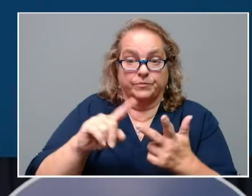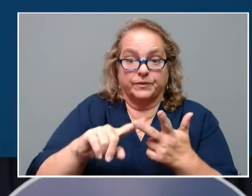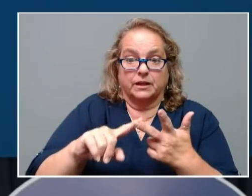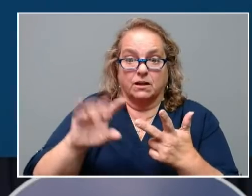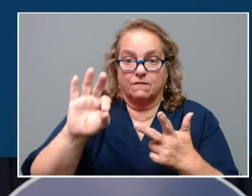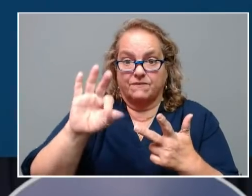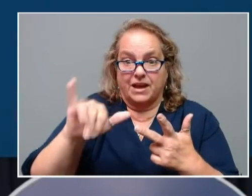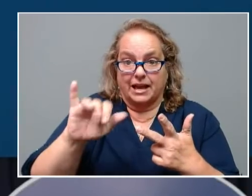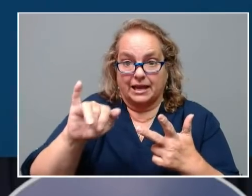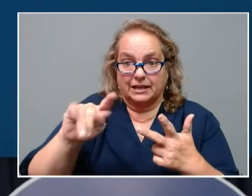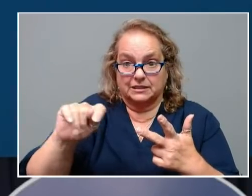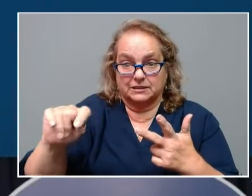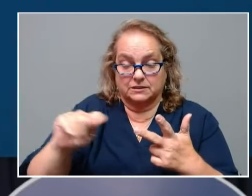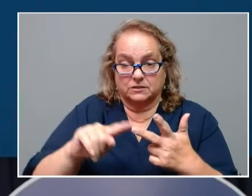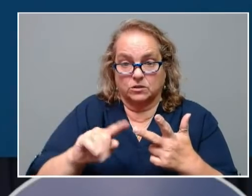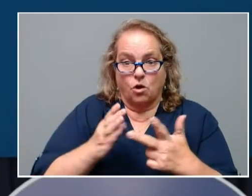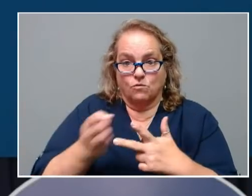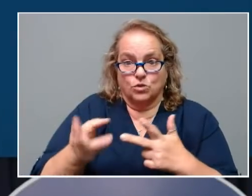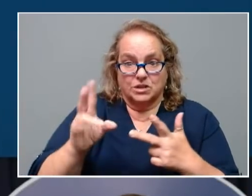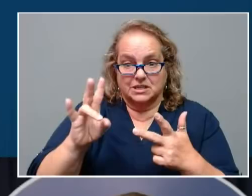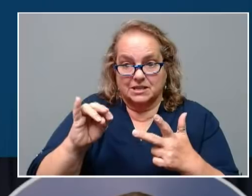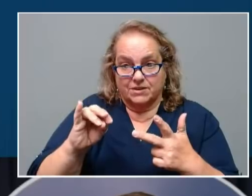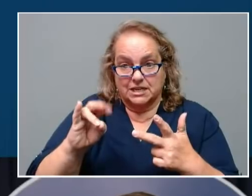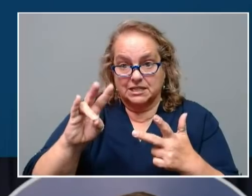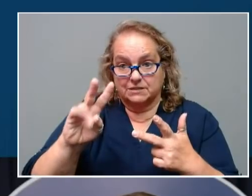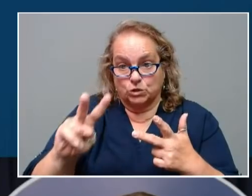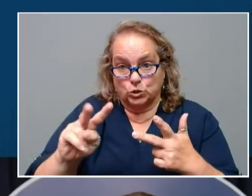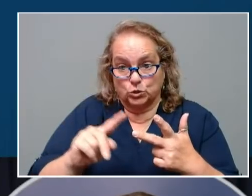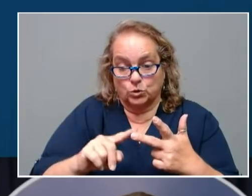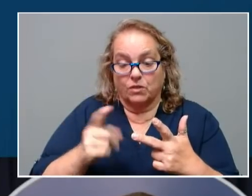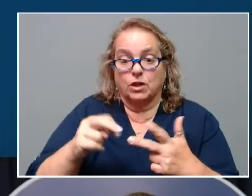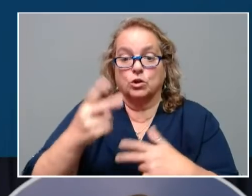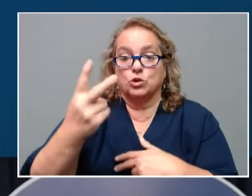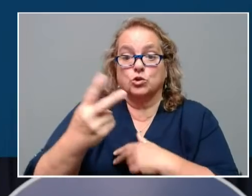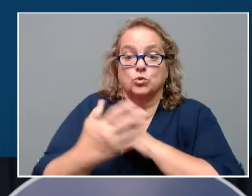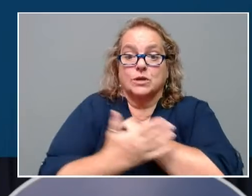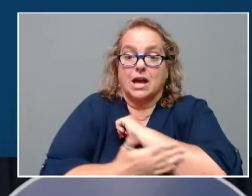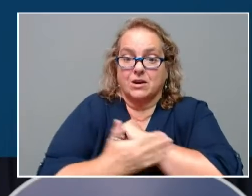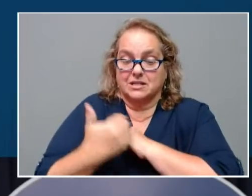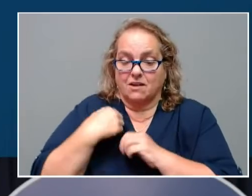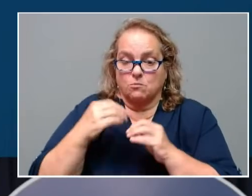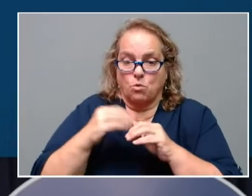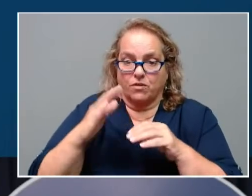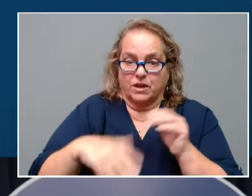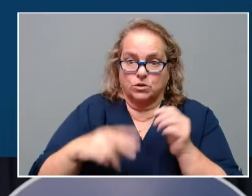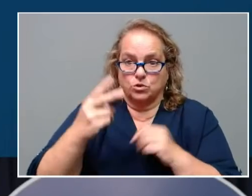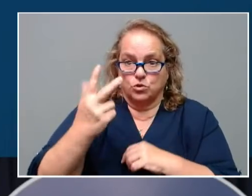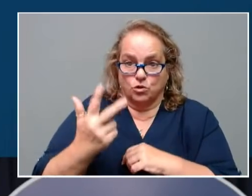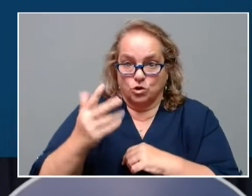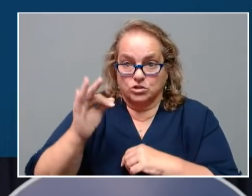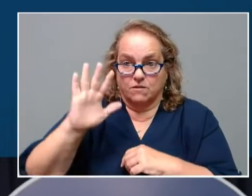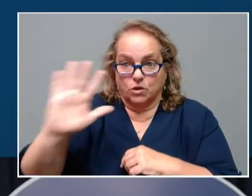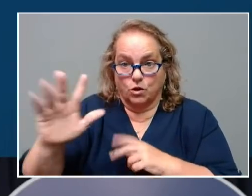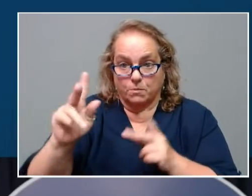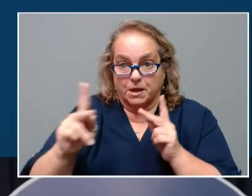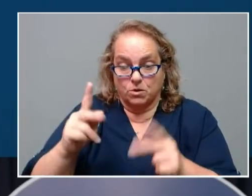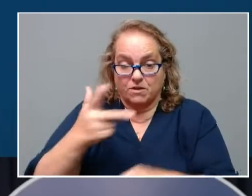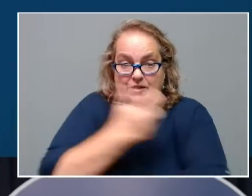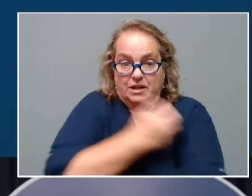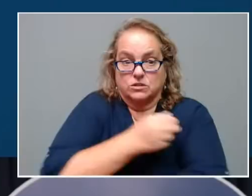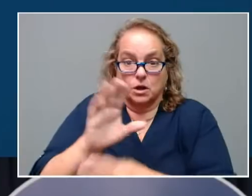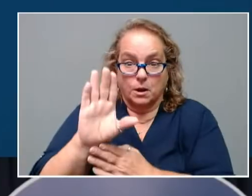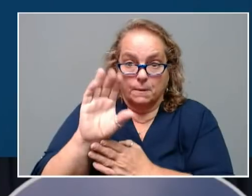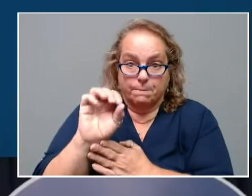over 70 at 72. And then we have 2 counties that have more than 2/3 of their residents vaccinated. That is Boone and